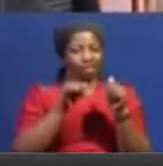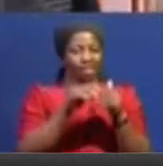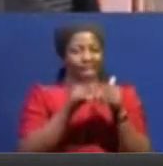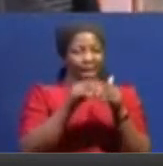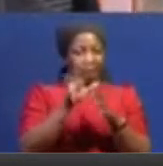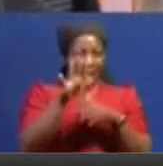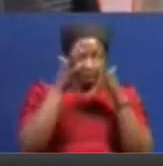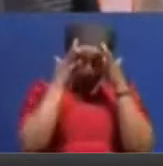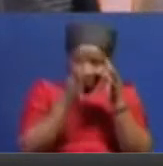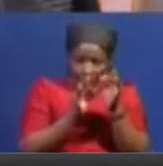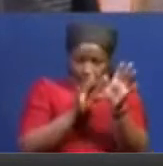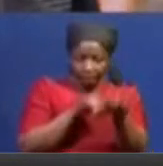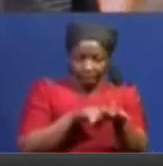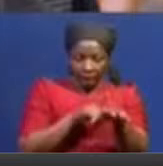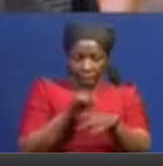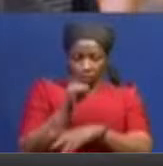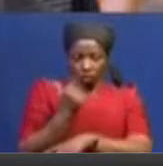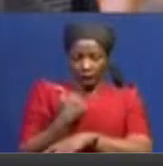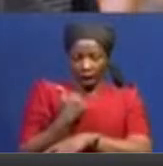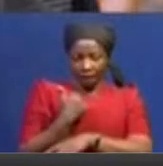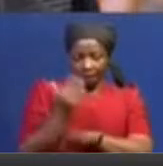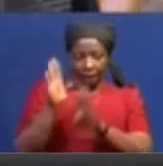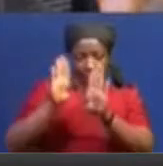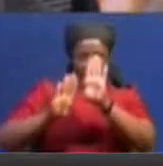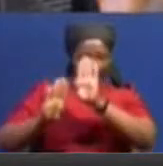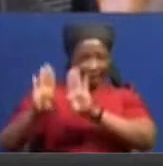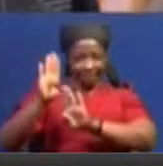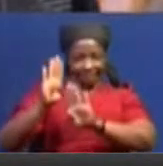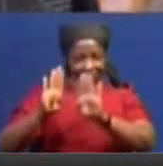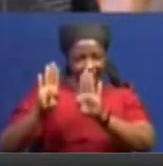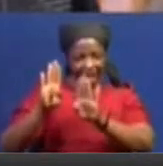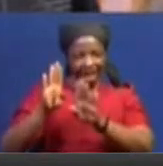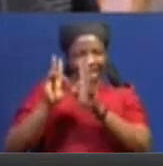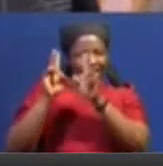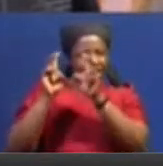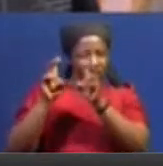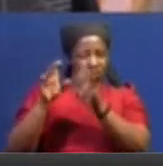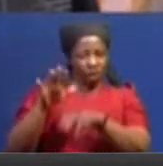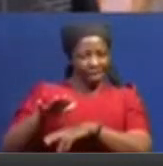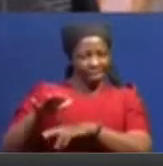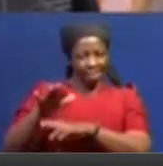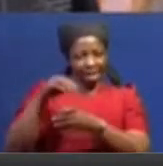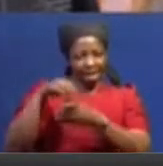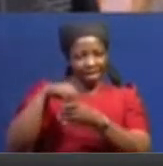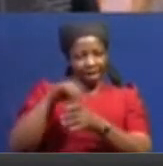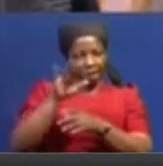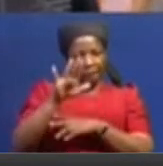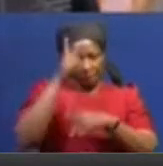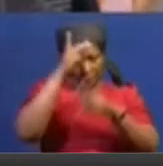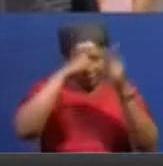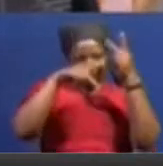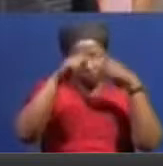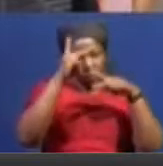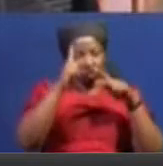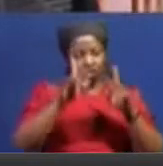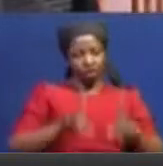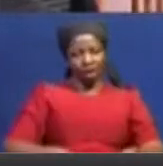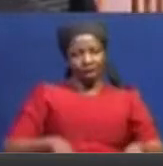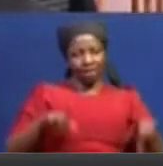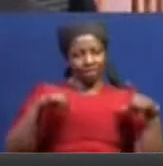when faced with morally gray areas in your professional